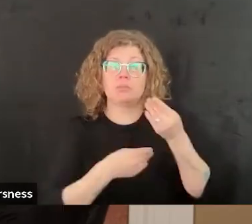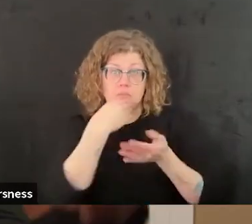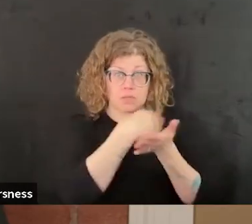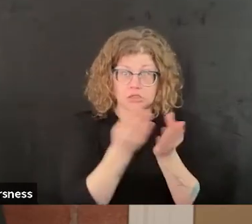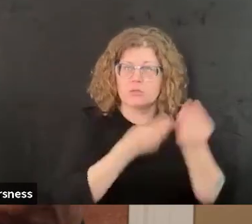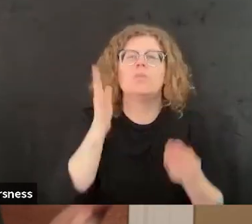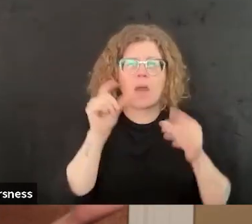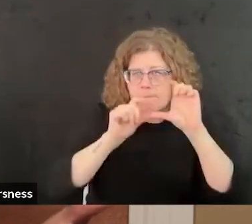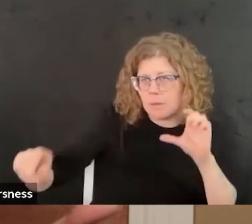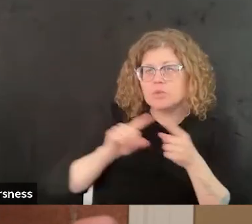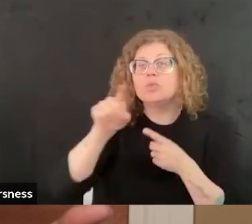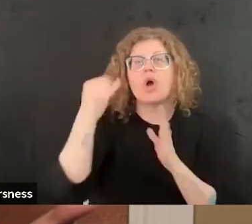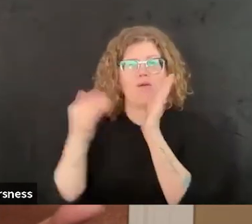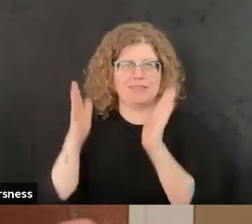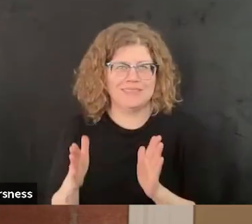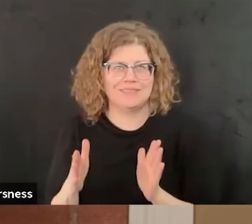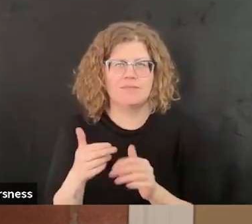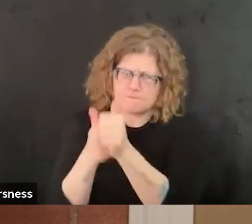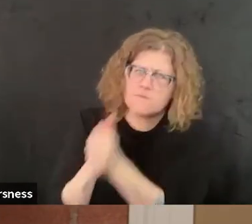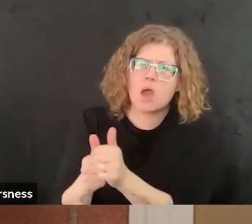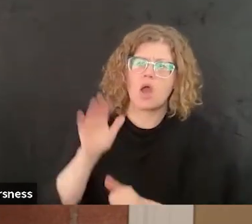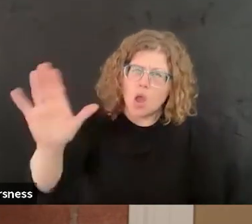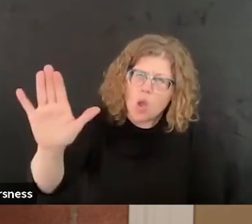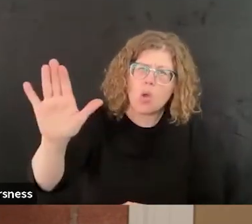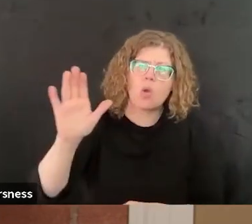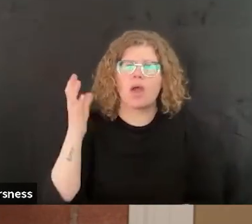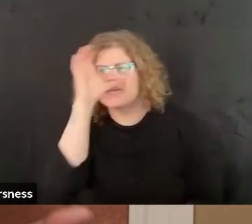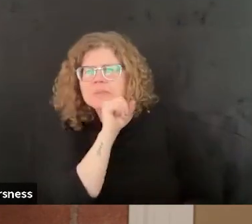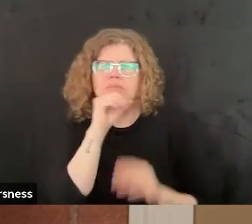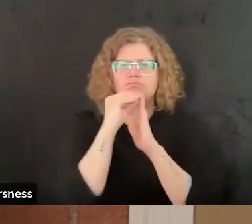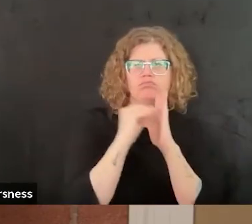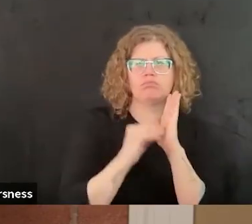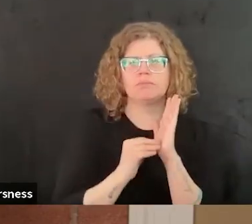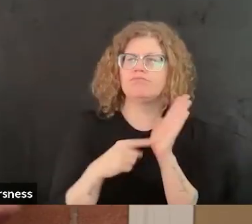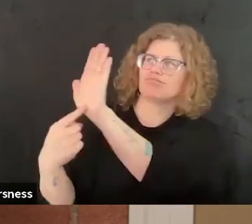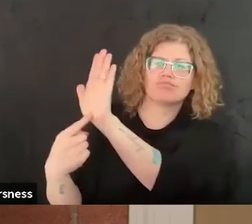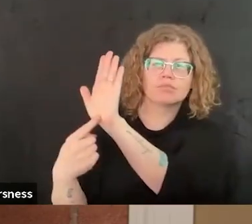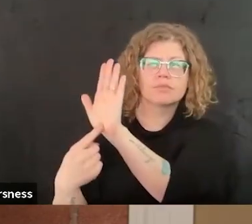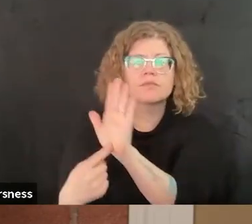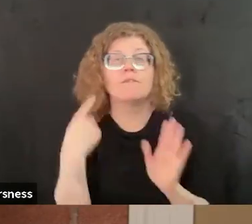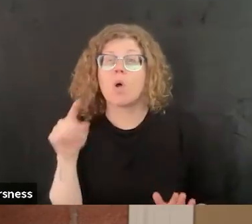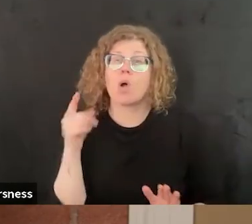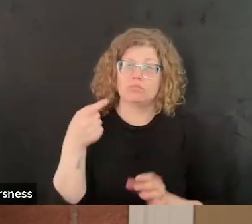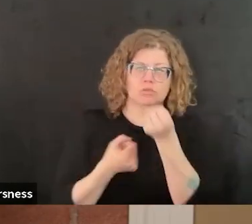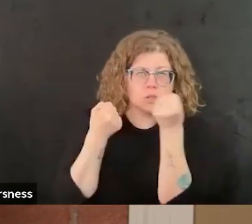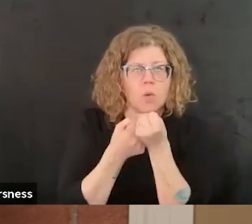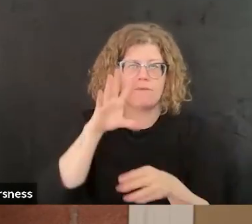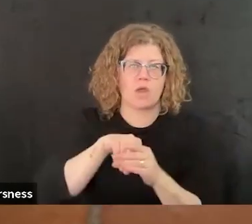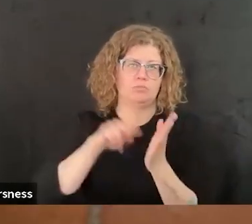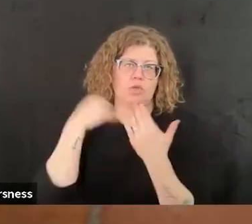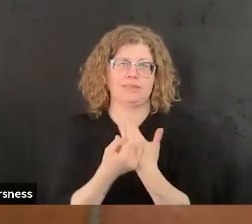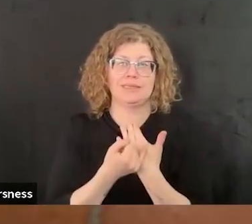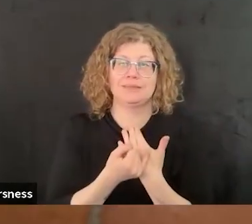budget is delivered to the artist based on the estimated amounts that the artist provides in order to complete the project as a